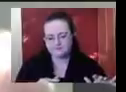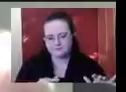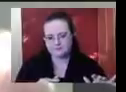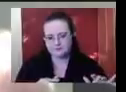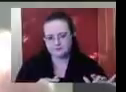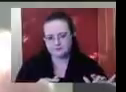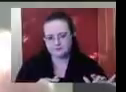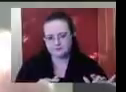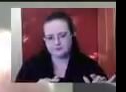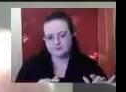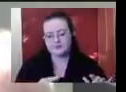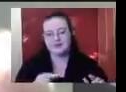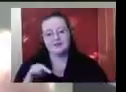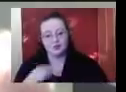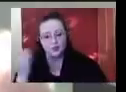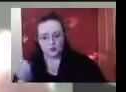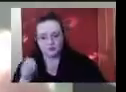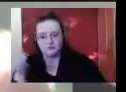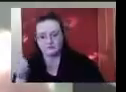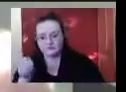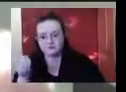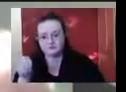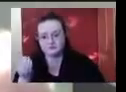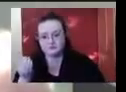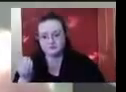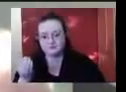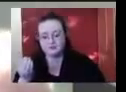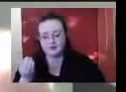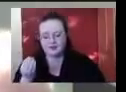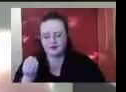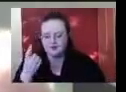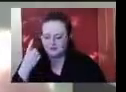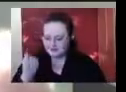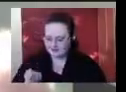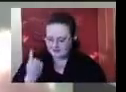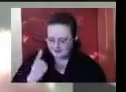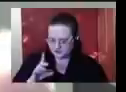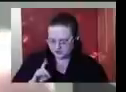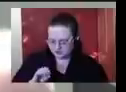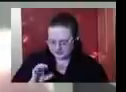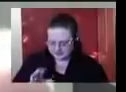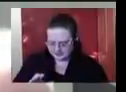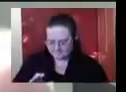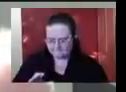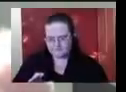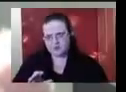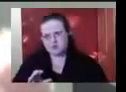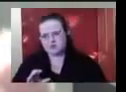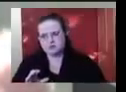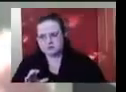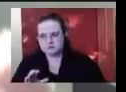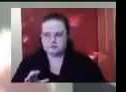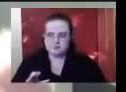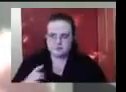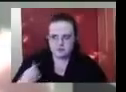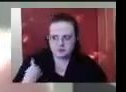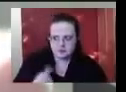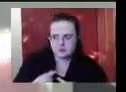virus. In Ontario, between December of last year and early August of this